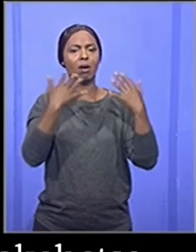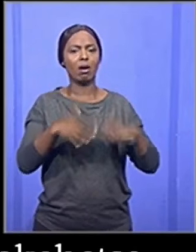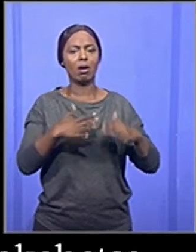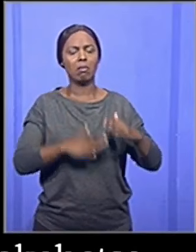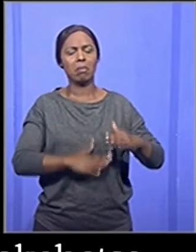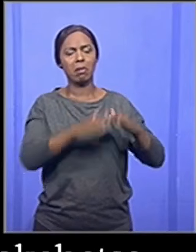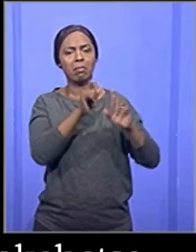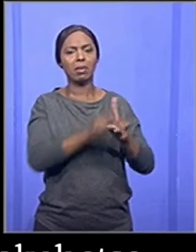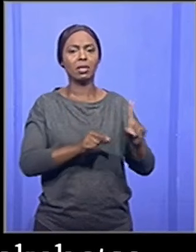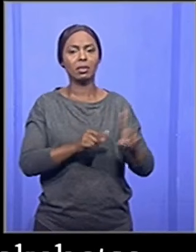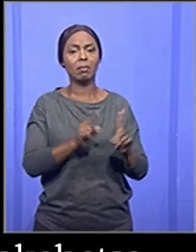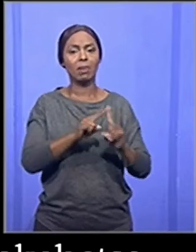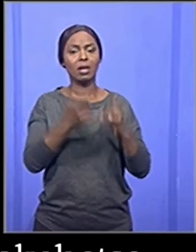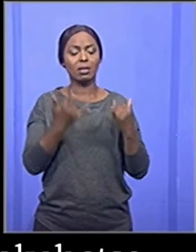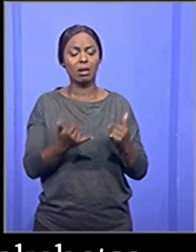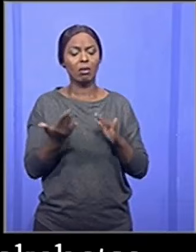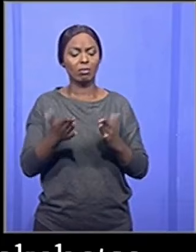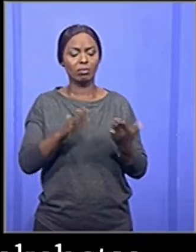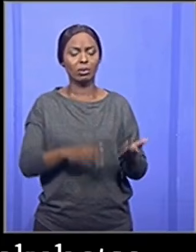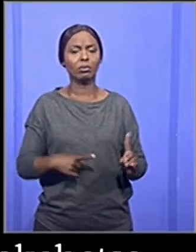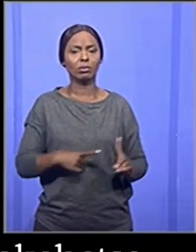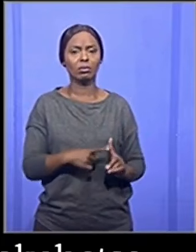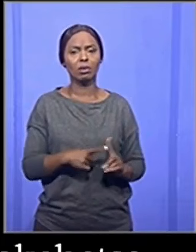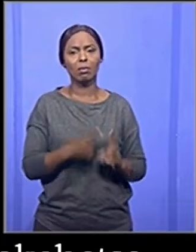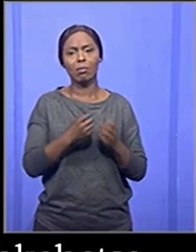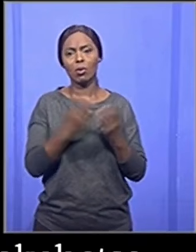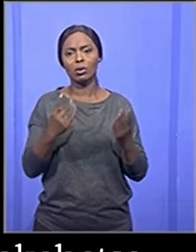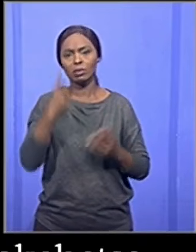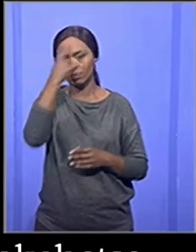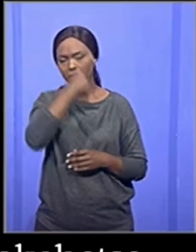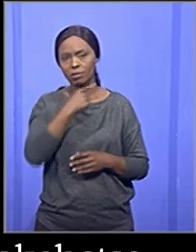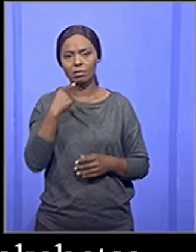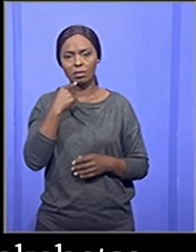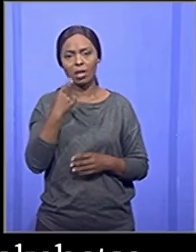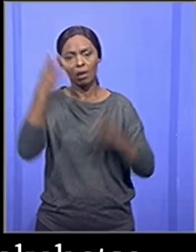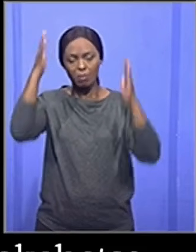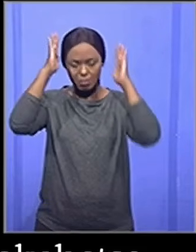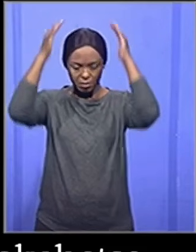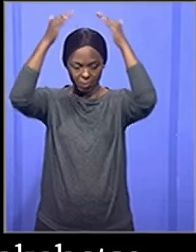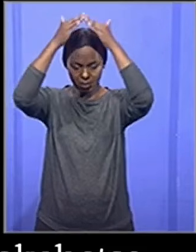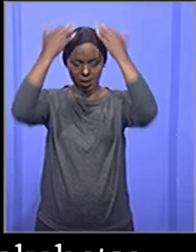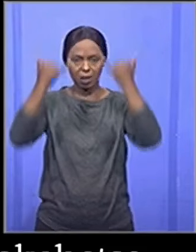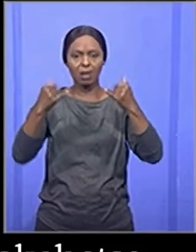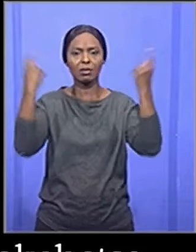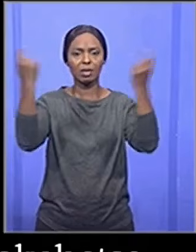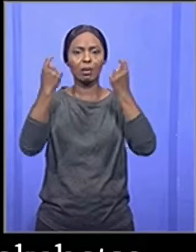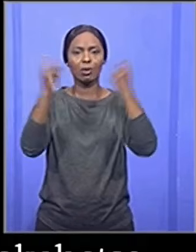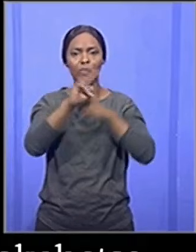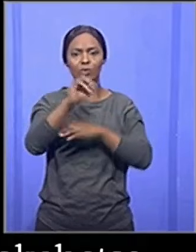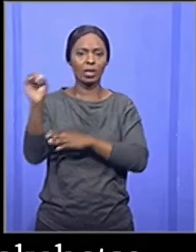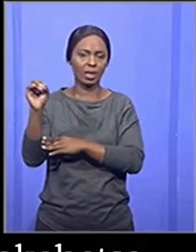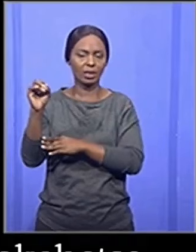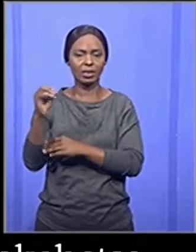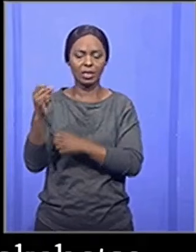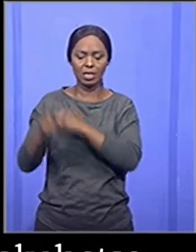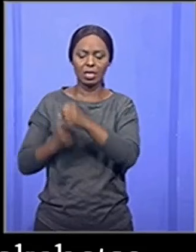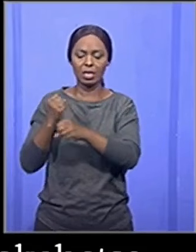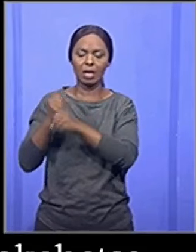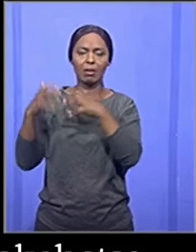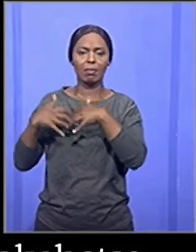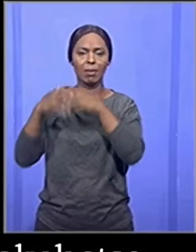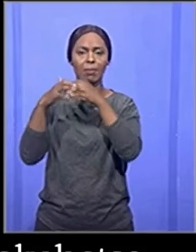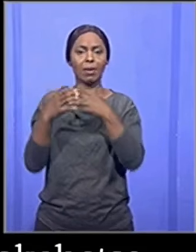eo bang Basotho kapa Sesotho se tla fihla lemong tse 200 ka mongolo wa Sesotho le le moifo le